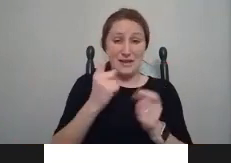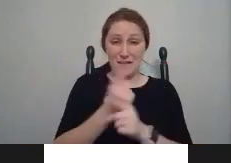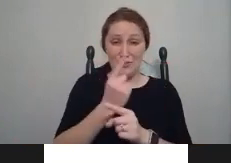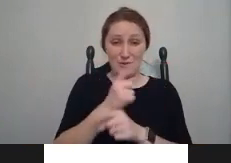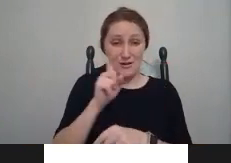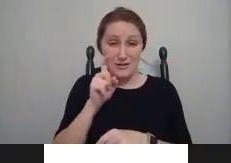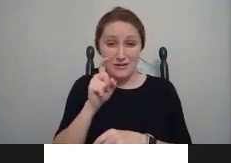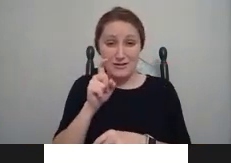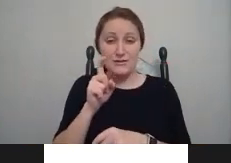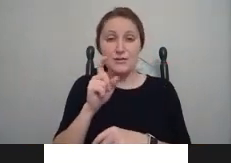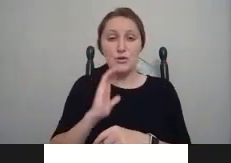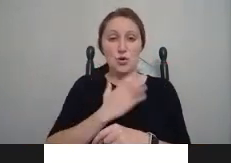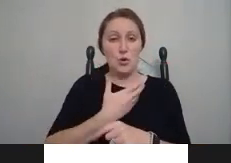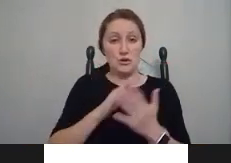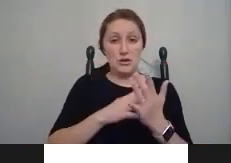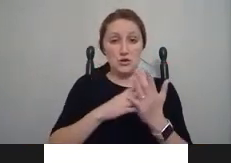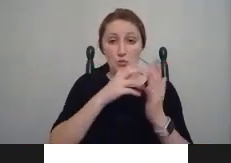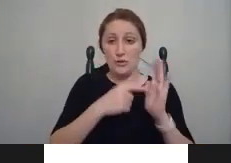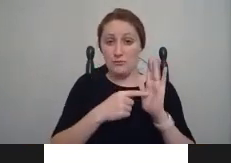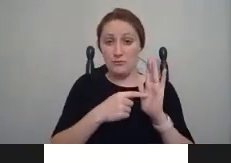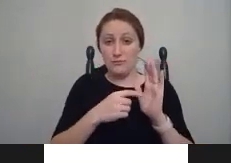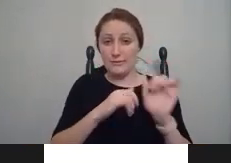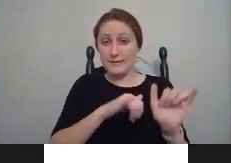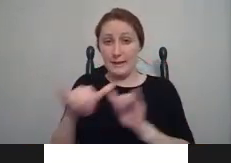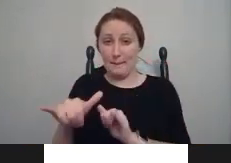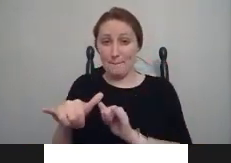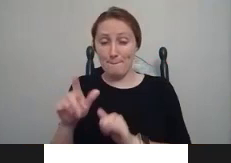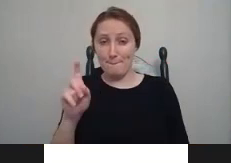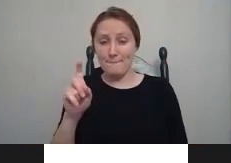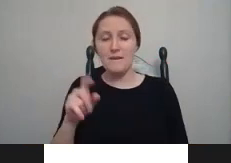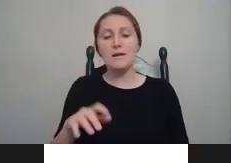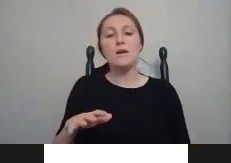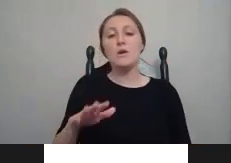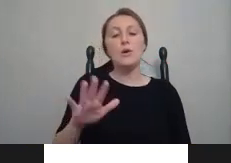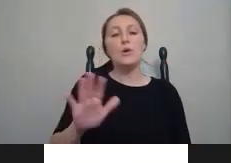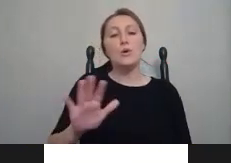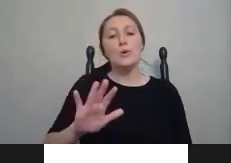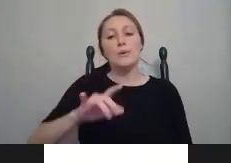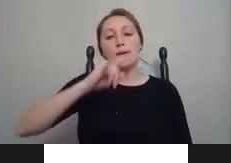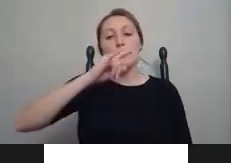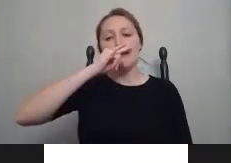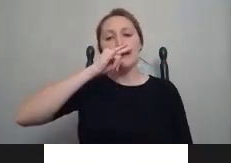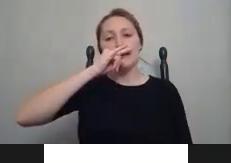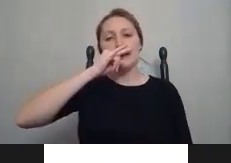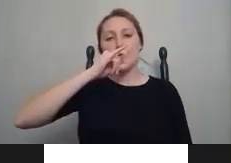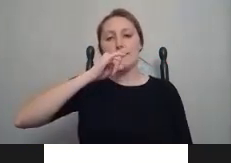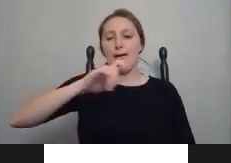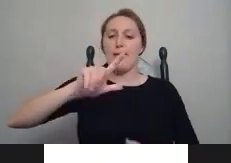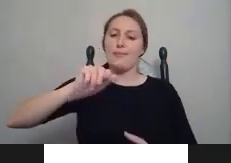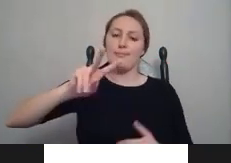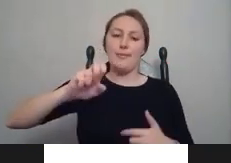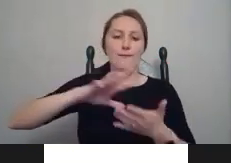that something that our schedule will reflect? We're not going to have kids in live learning settings for that